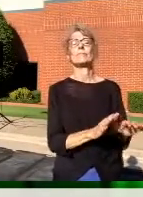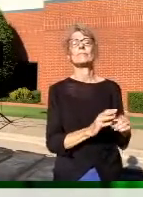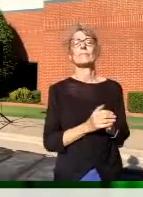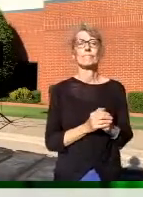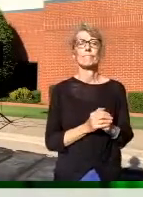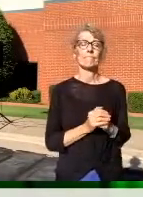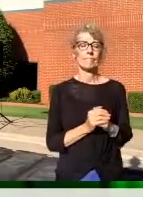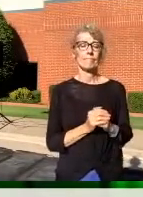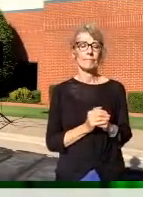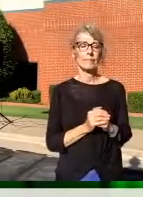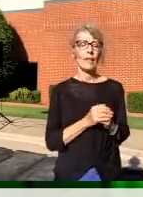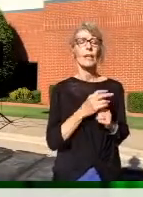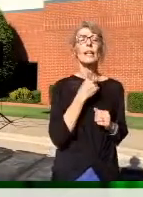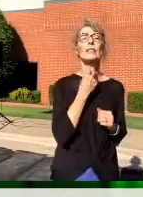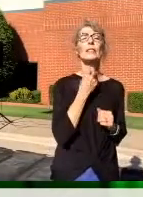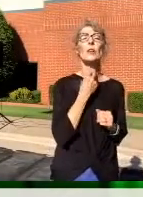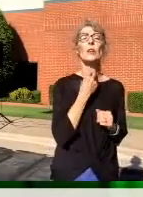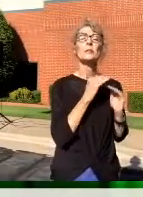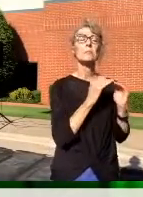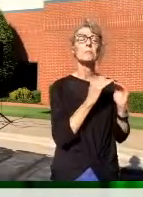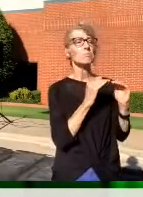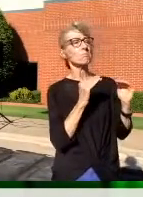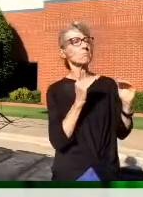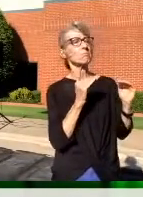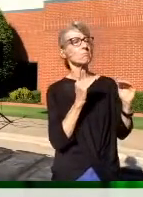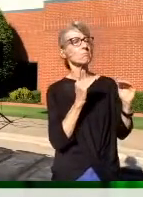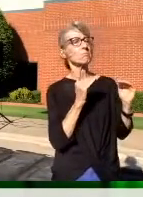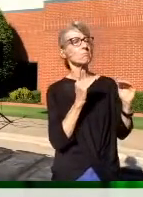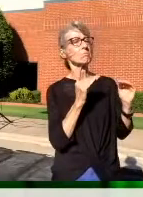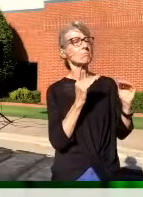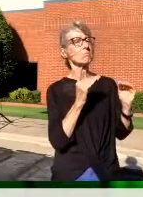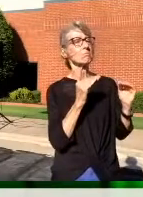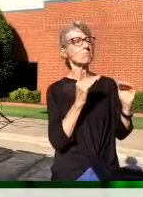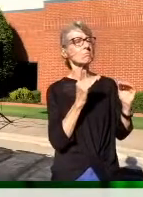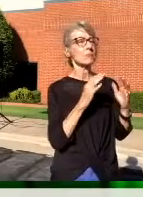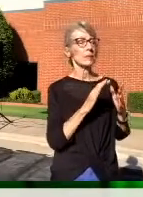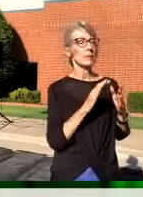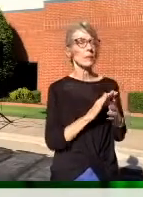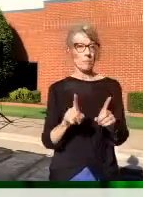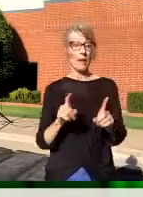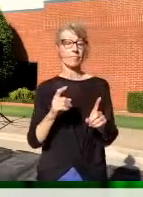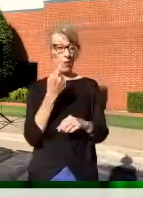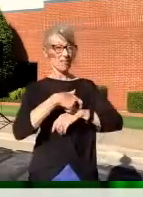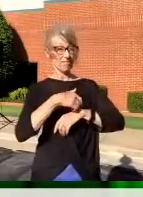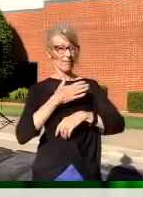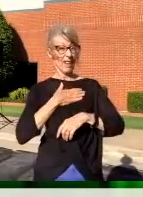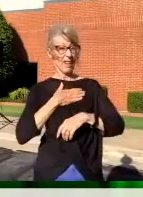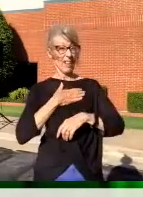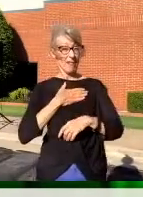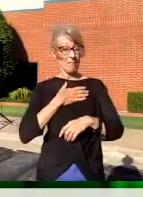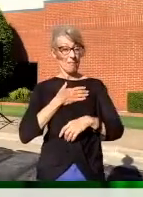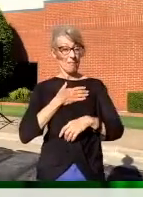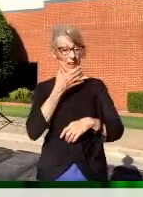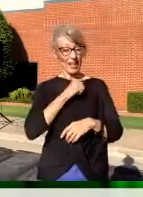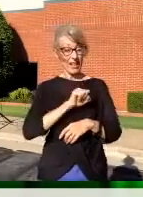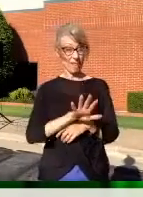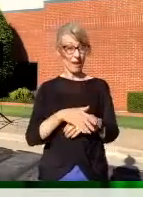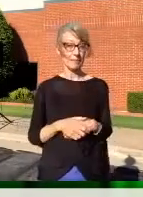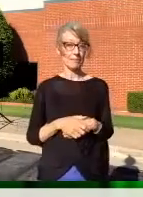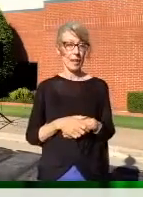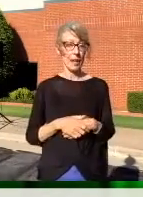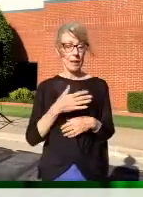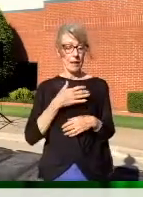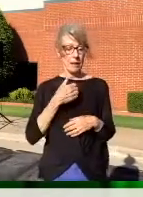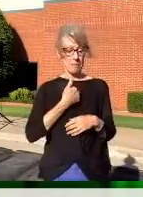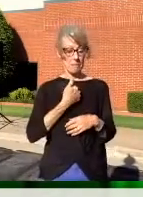his voice. But I will tell you one. I was 5 years old. I was in the back seat. We We were leaving somewhere, and my dad was driving, and he